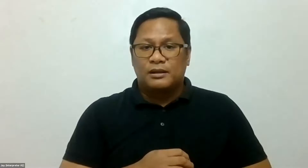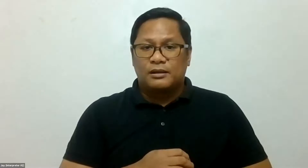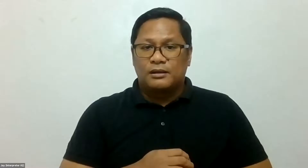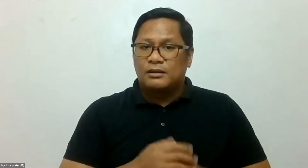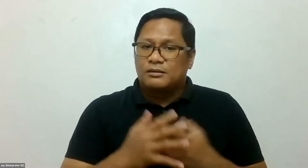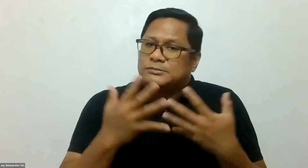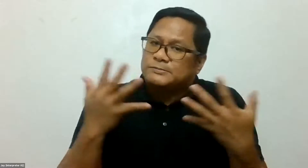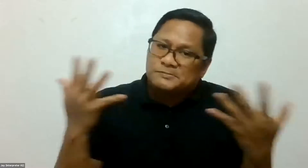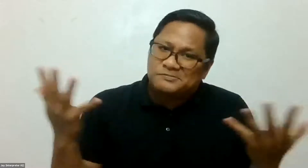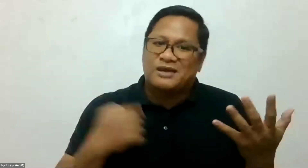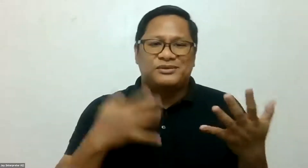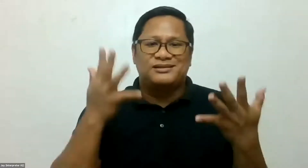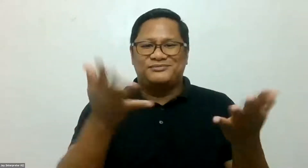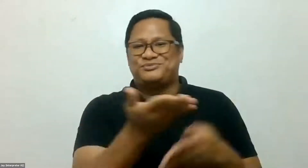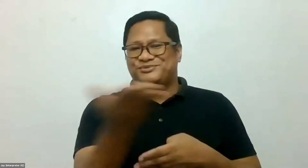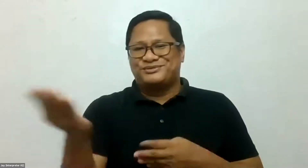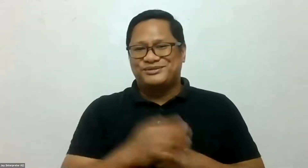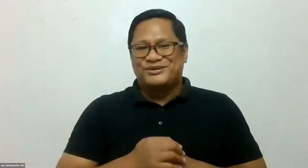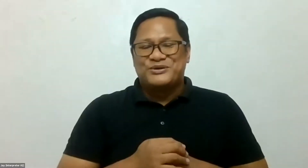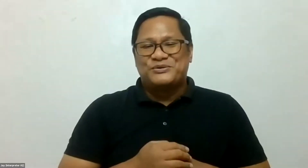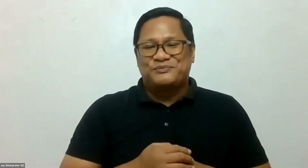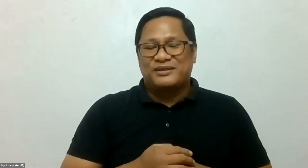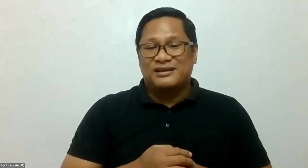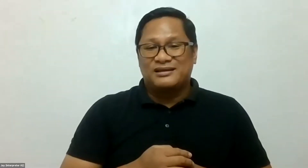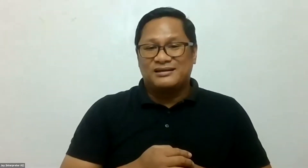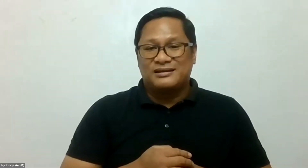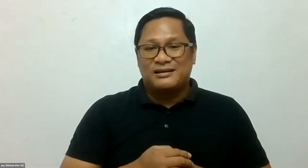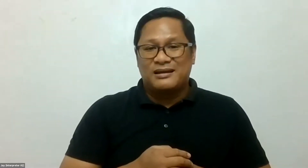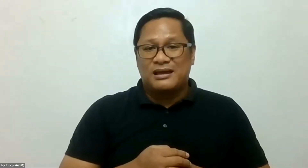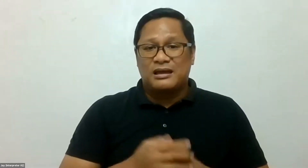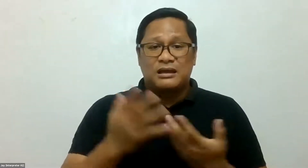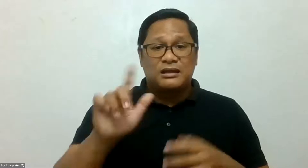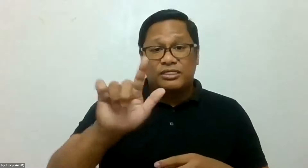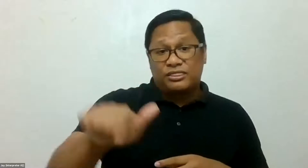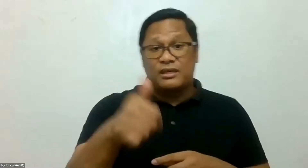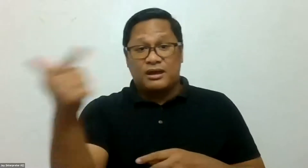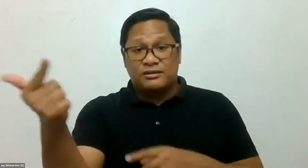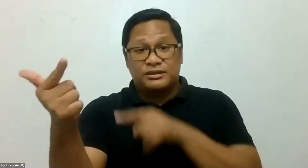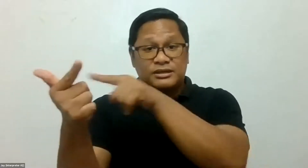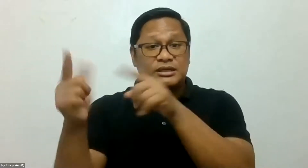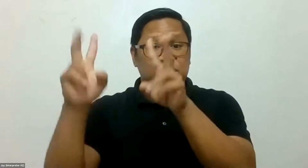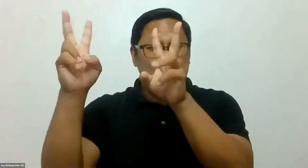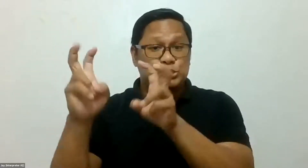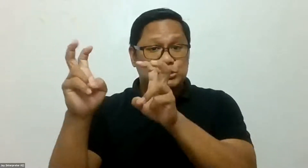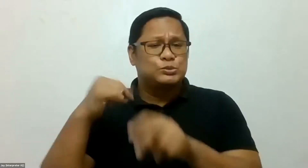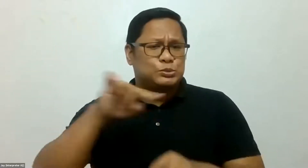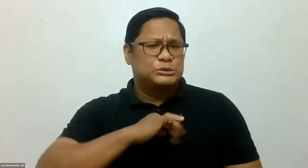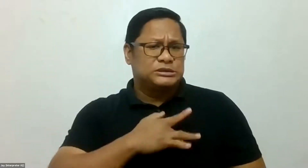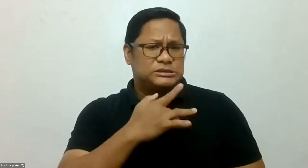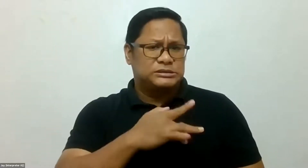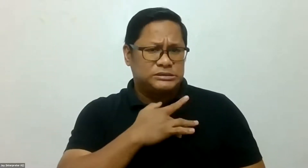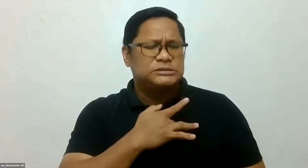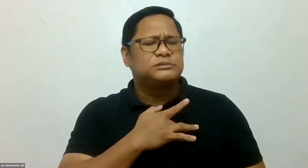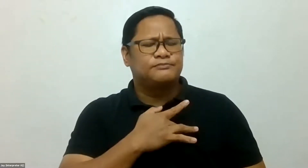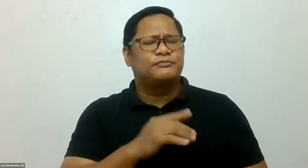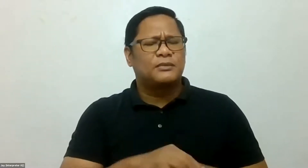I will leave it at that, those figures. The other issue we feel that has really